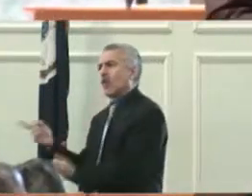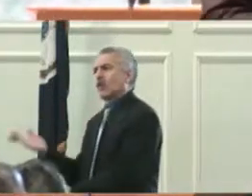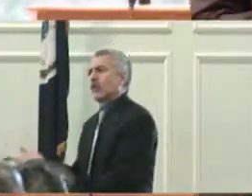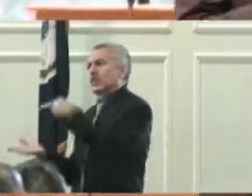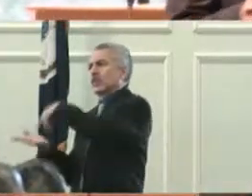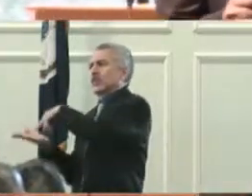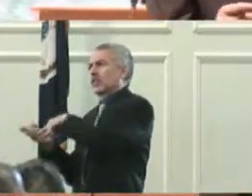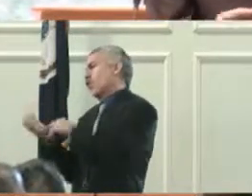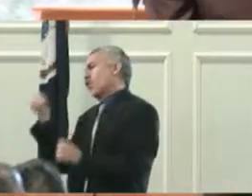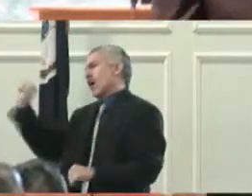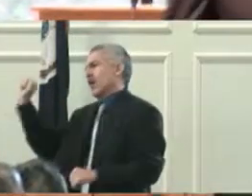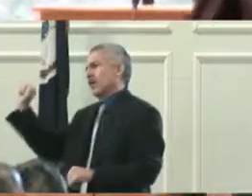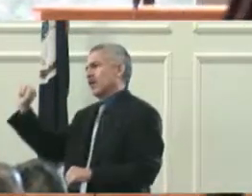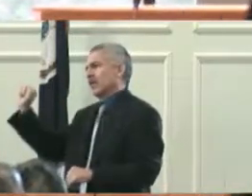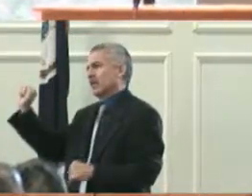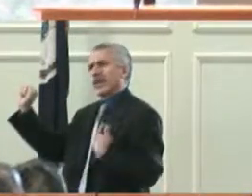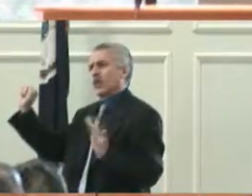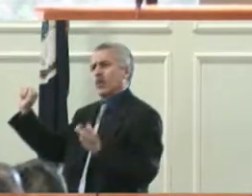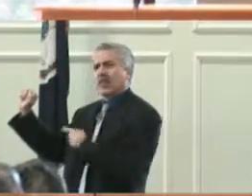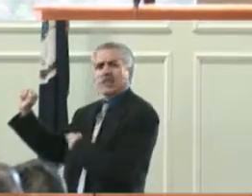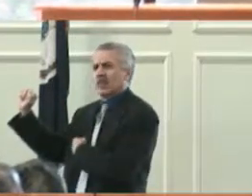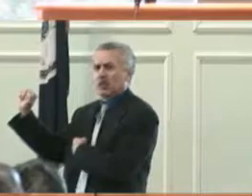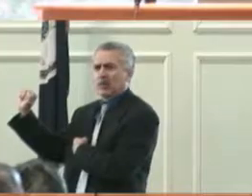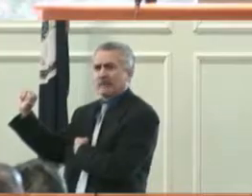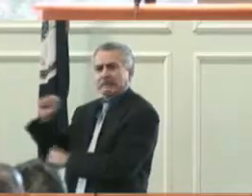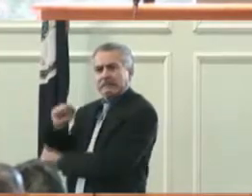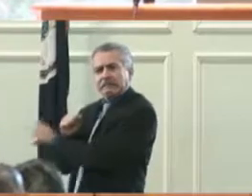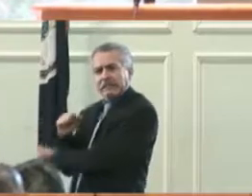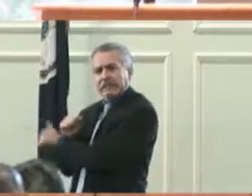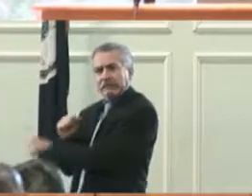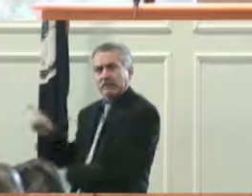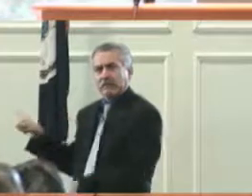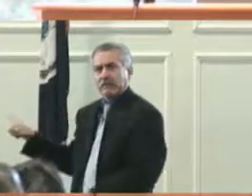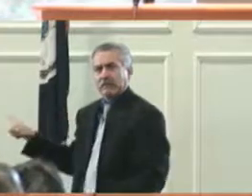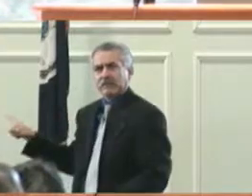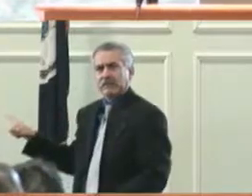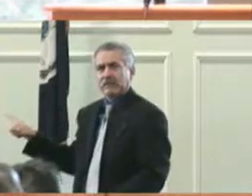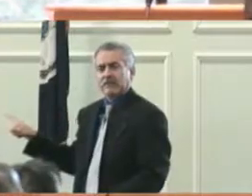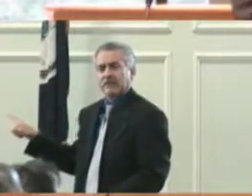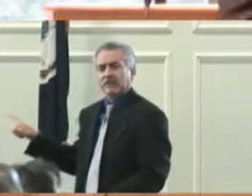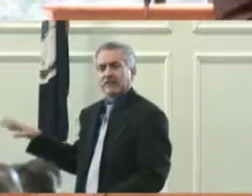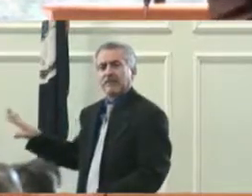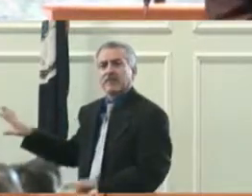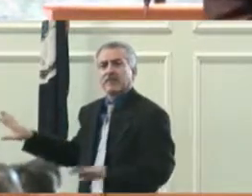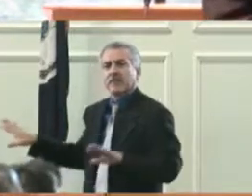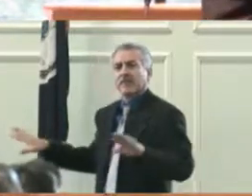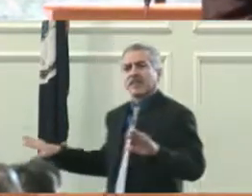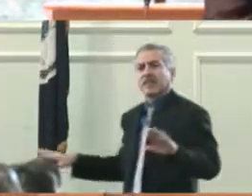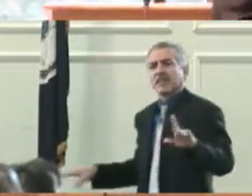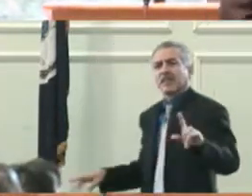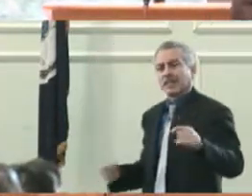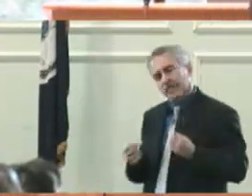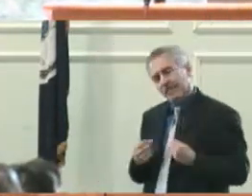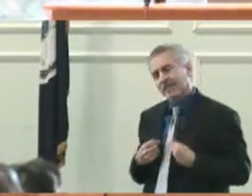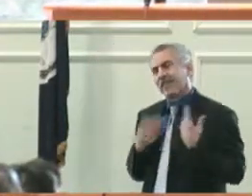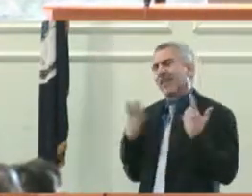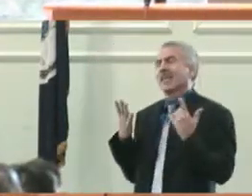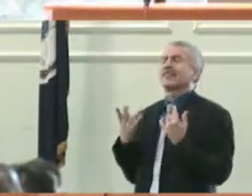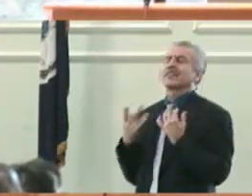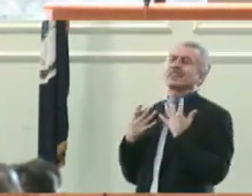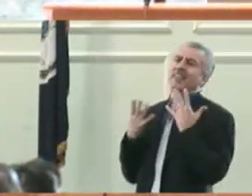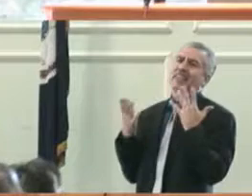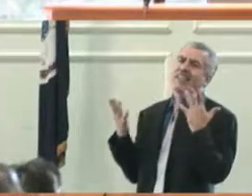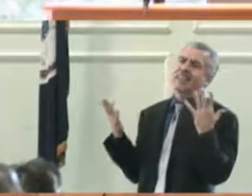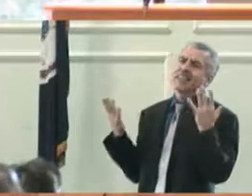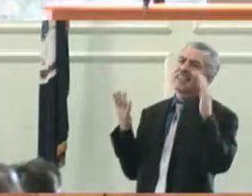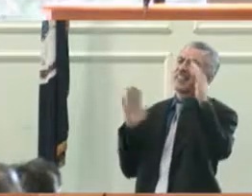first resurrection. The Bible says in verse 3, those who are wise shall shine like the brightness